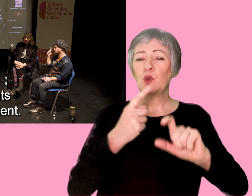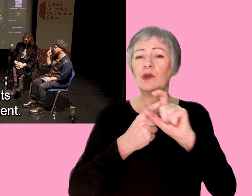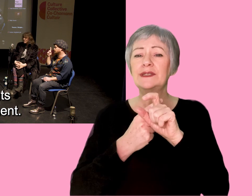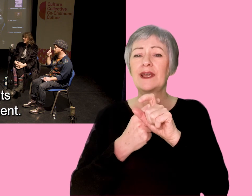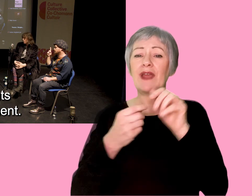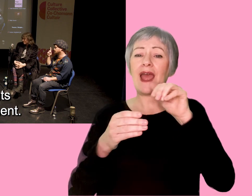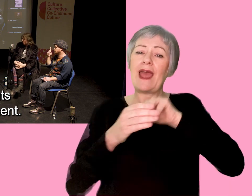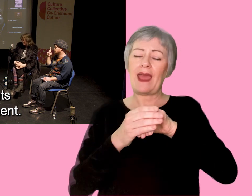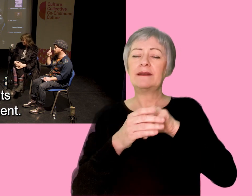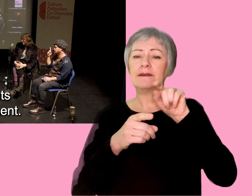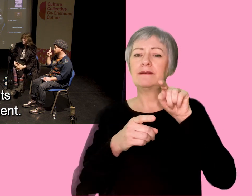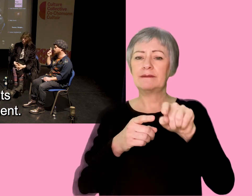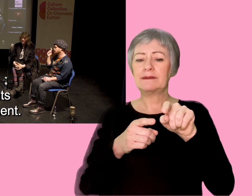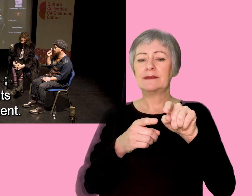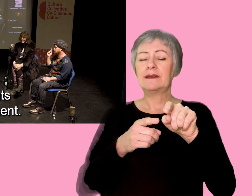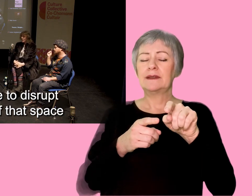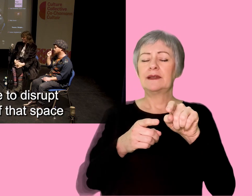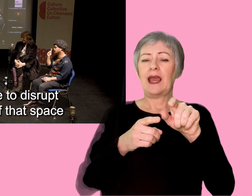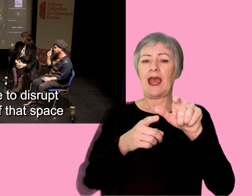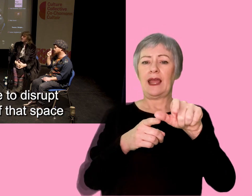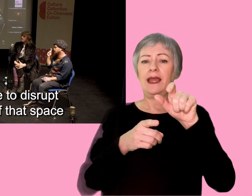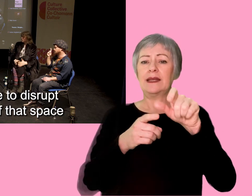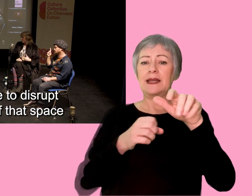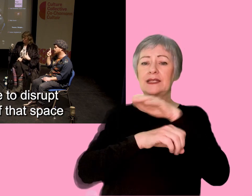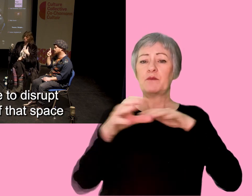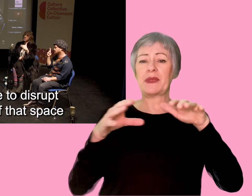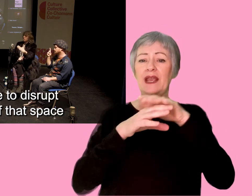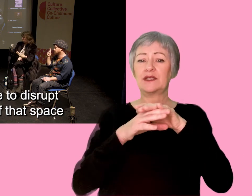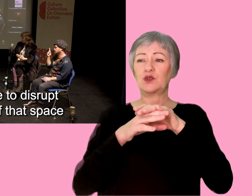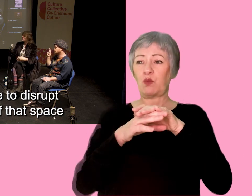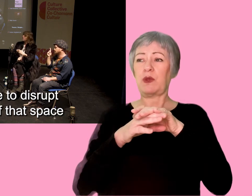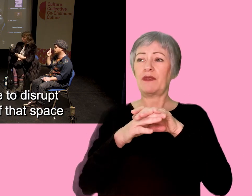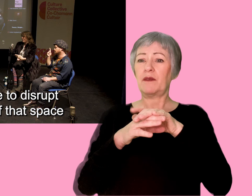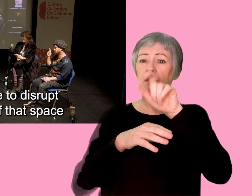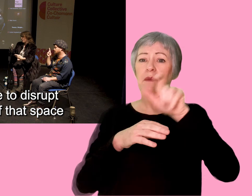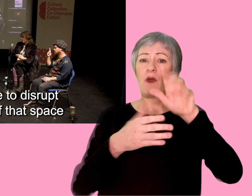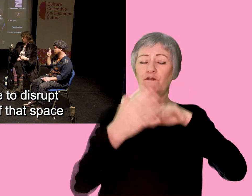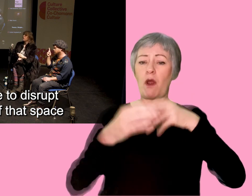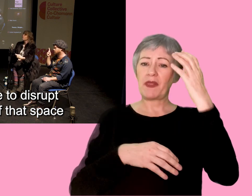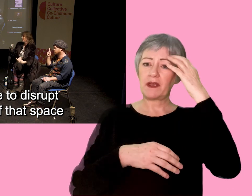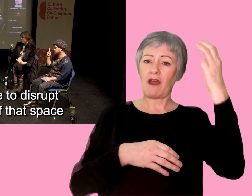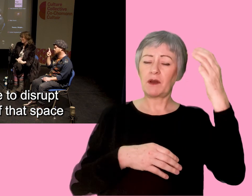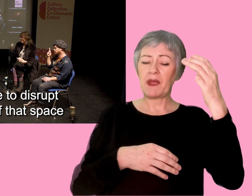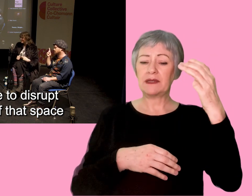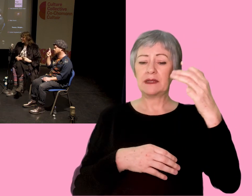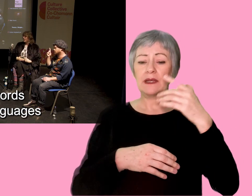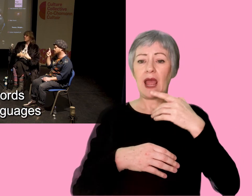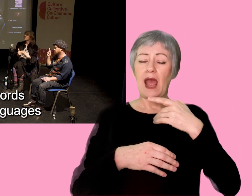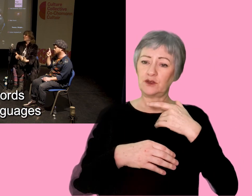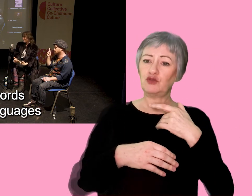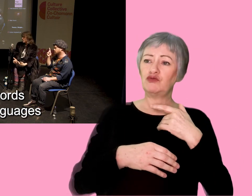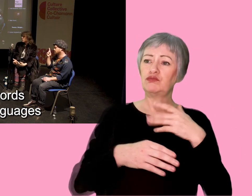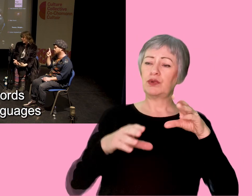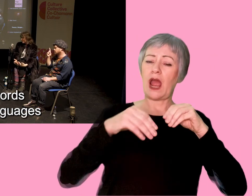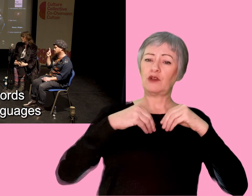space with civil servants from the government. And sometimes I choose to disrupt the dominant language of that space and